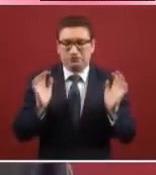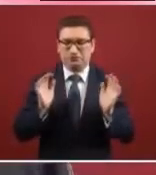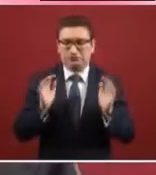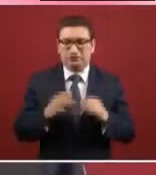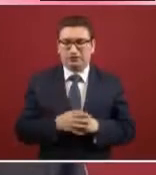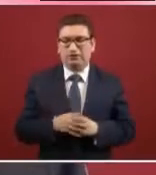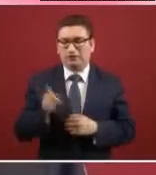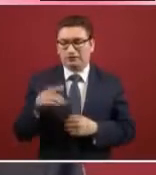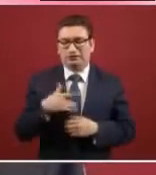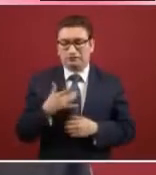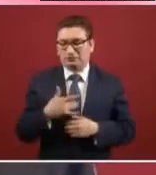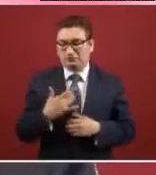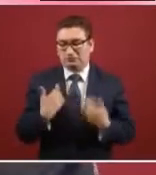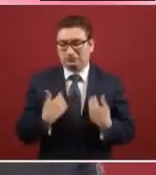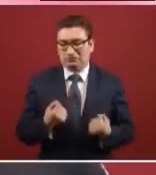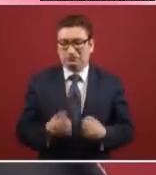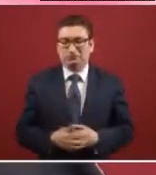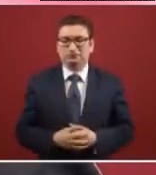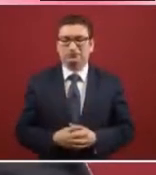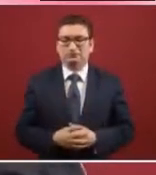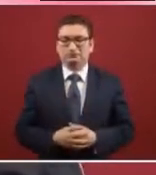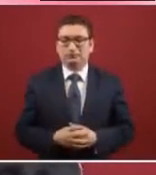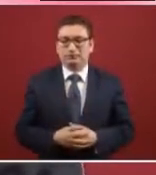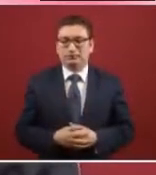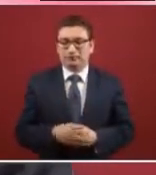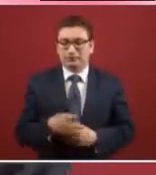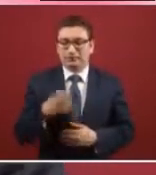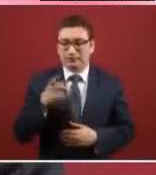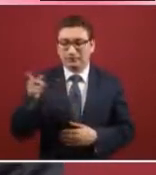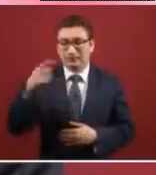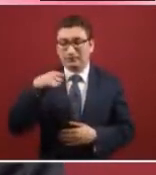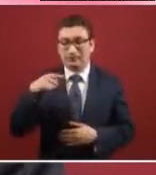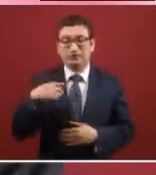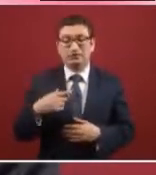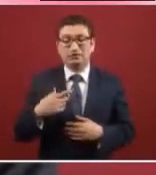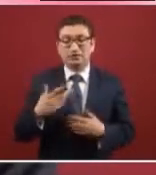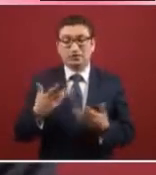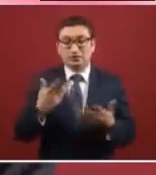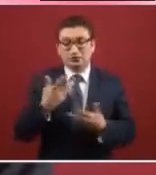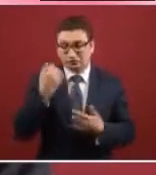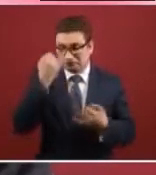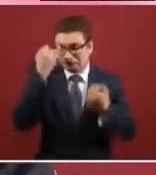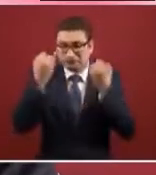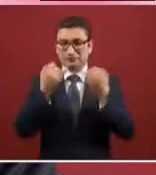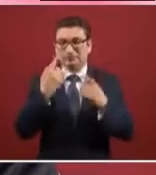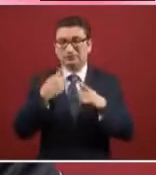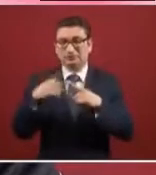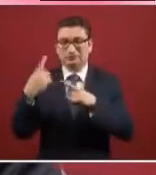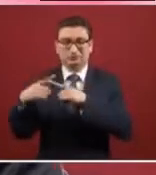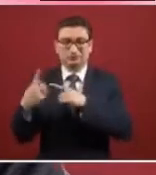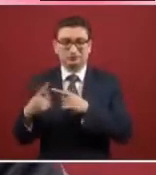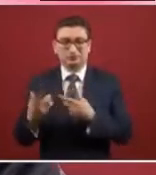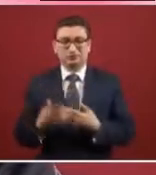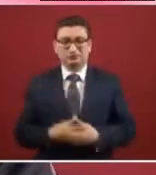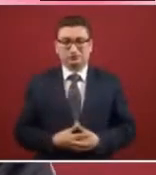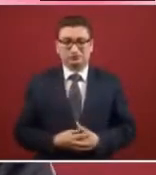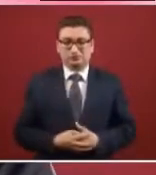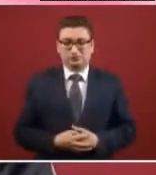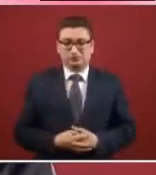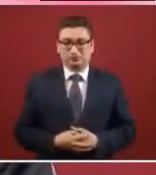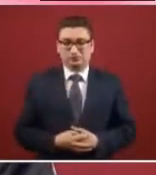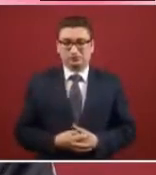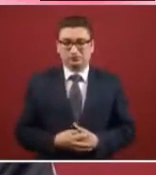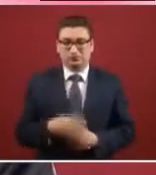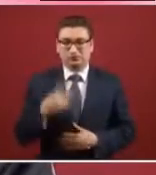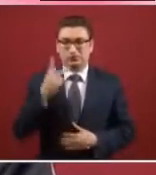Ya lo entendieron. He says, sure, they're going to understand that. What the heck? ¿Sí? Todo un they created this whole nuevo